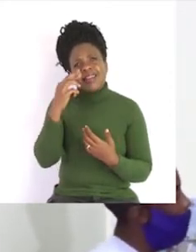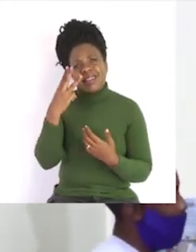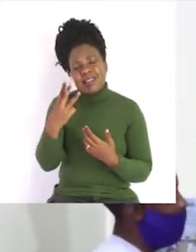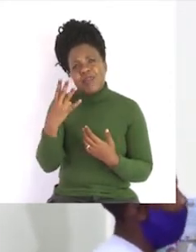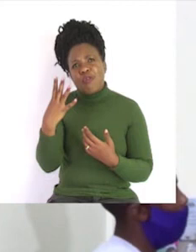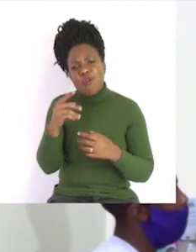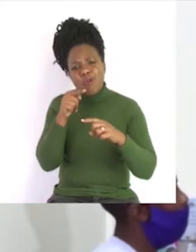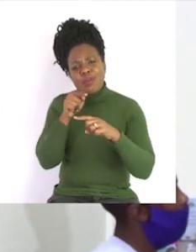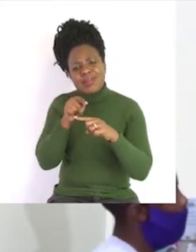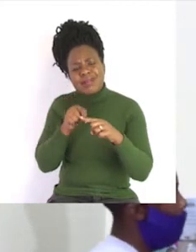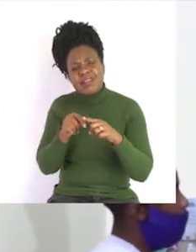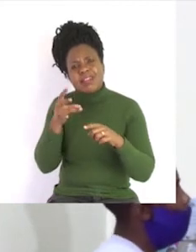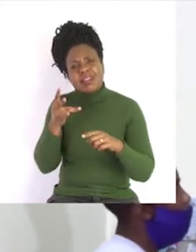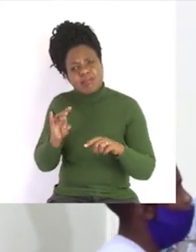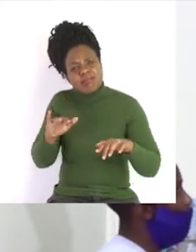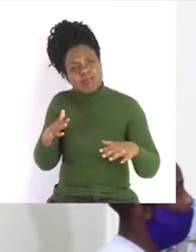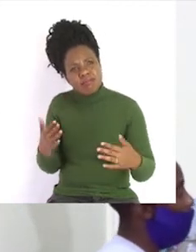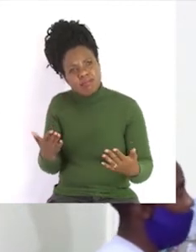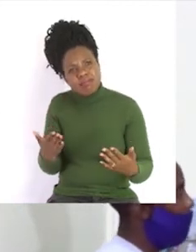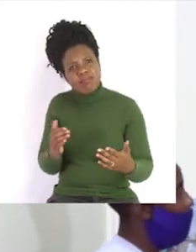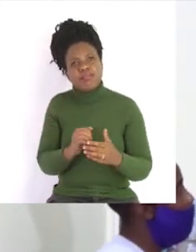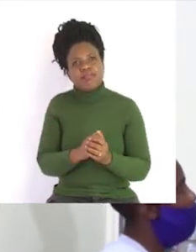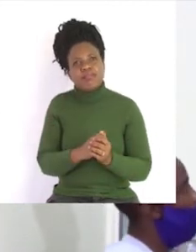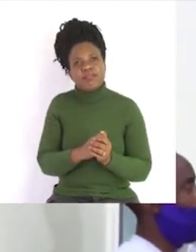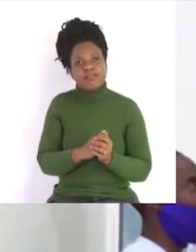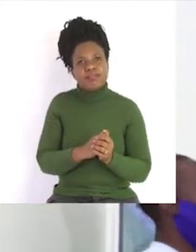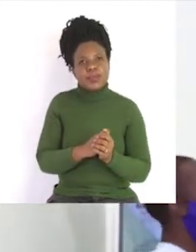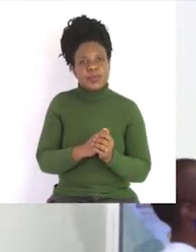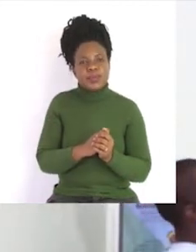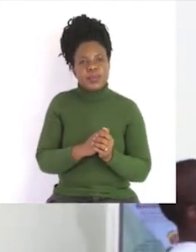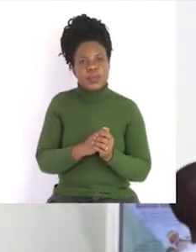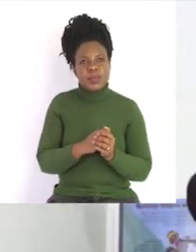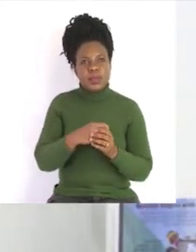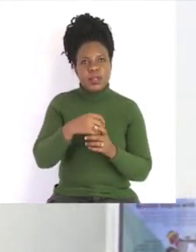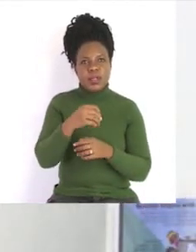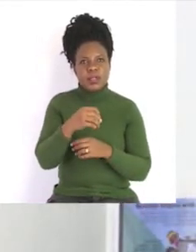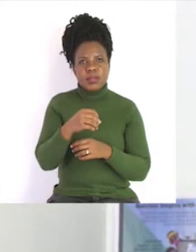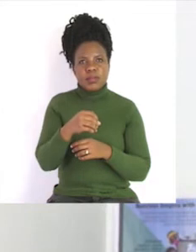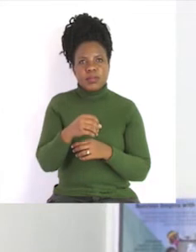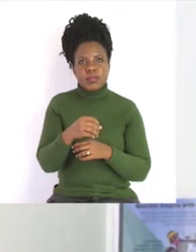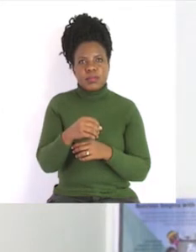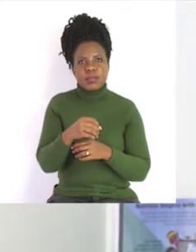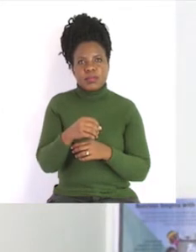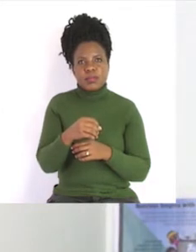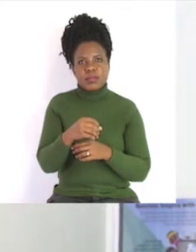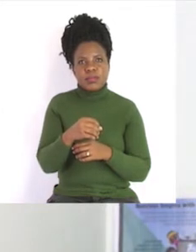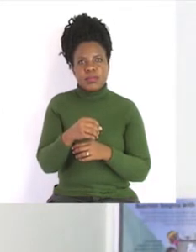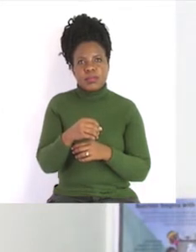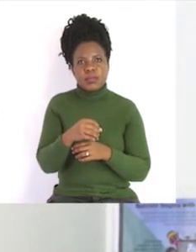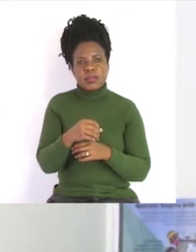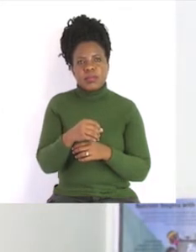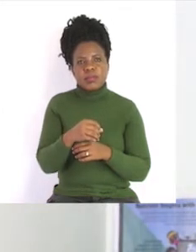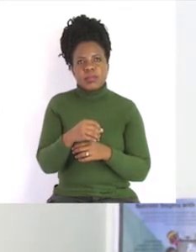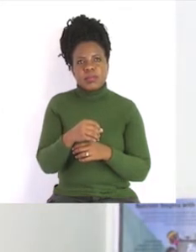3,934 by 7? We simply do it like this. We say, how many times does 7 go into